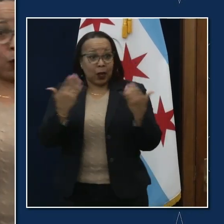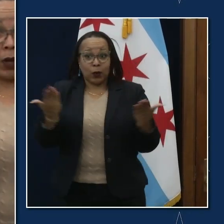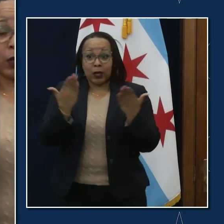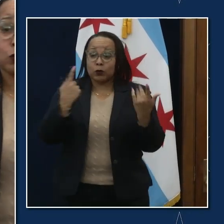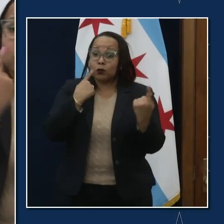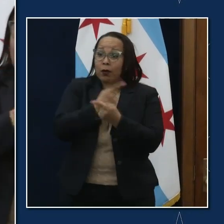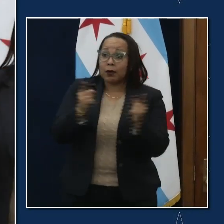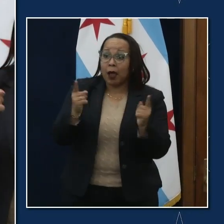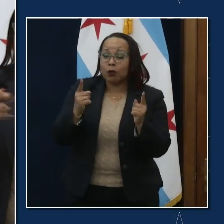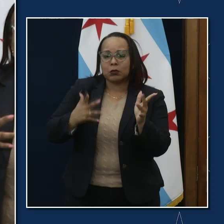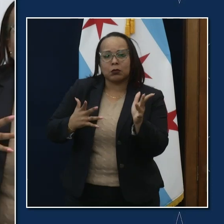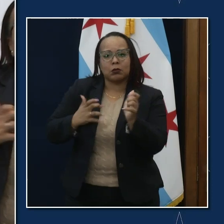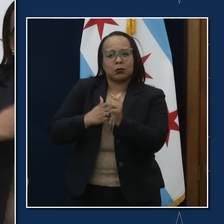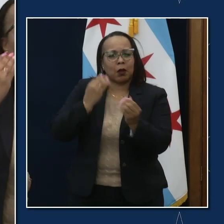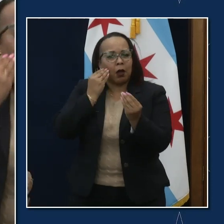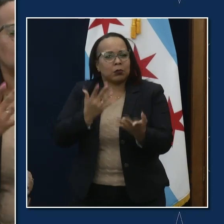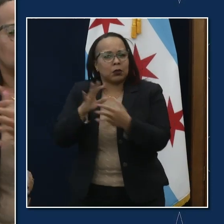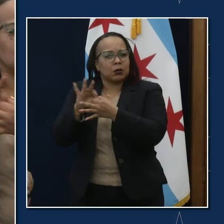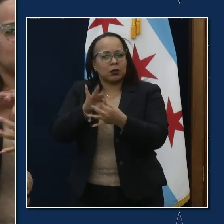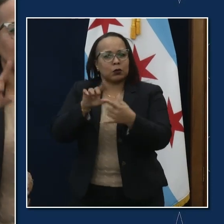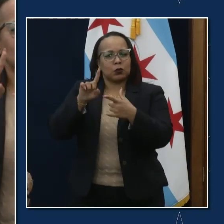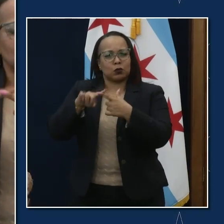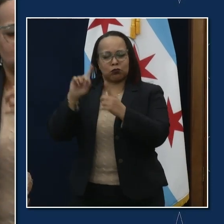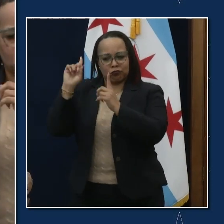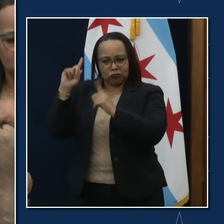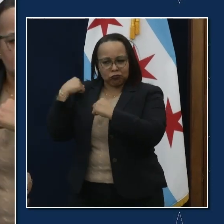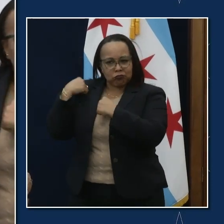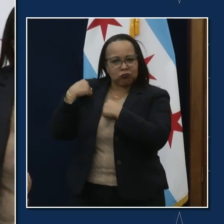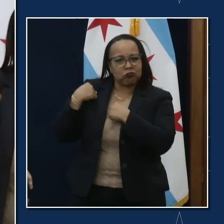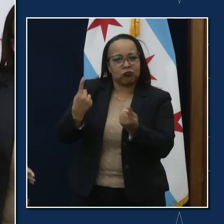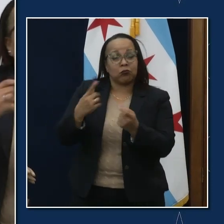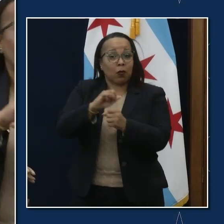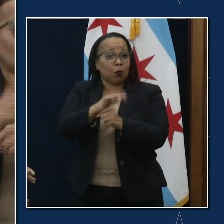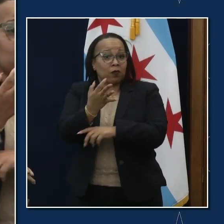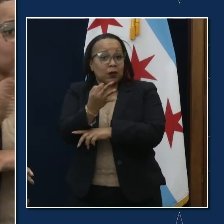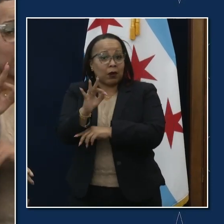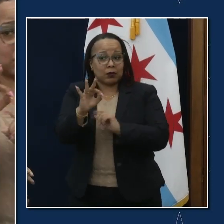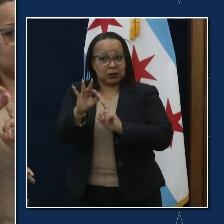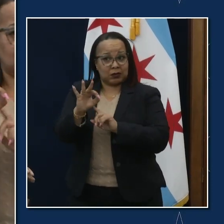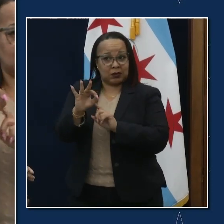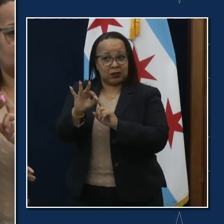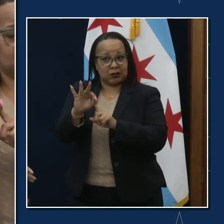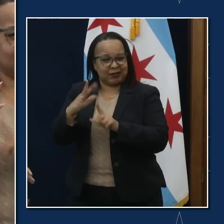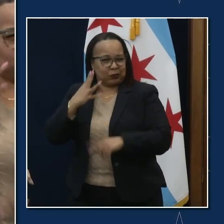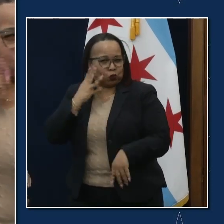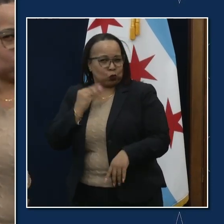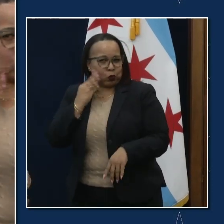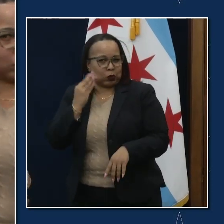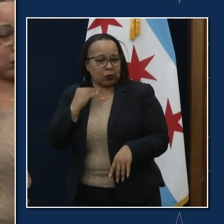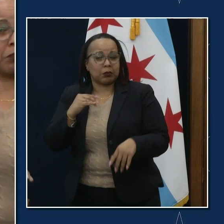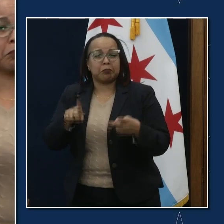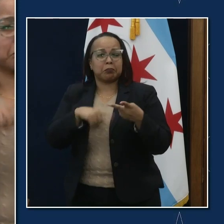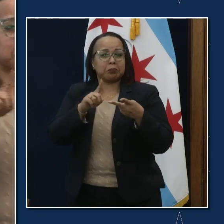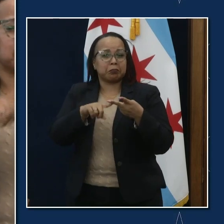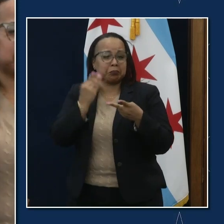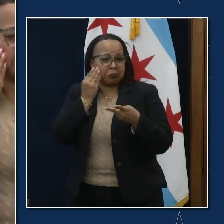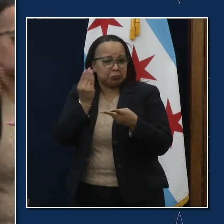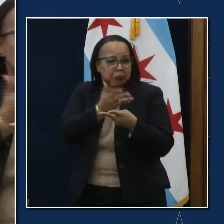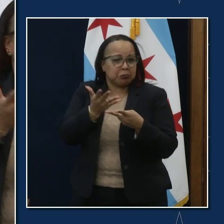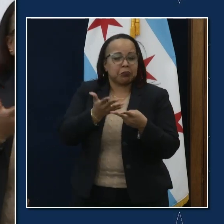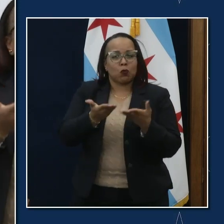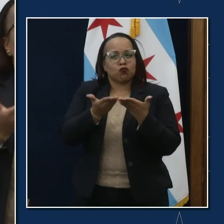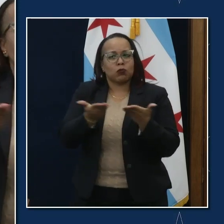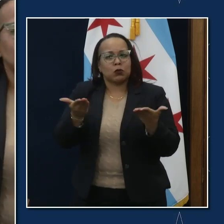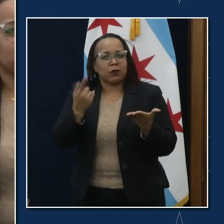to announce an update related to our ongoing COVID-19 journey, as well as share resources